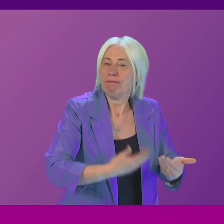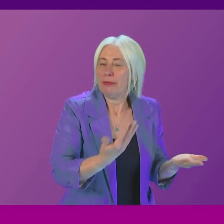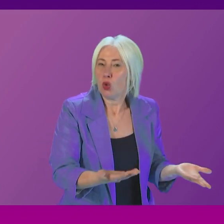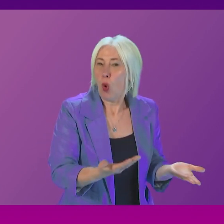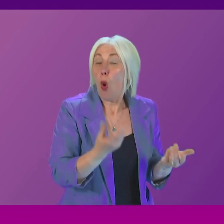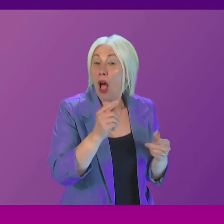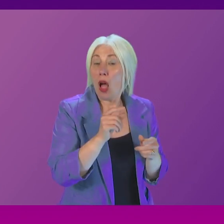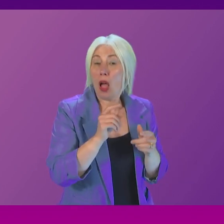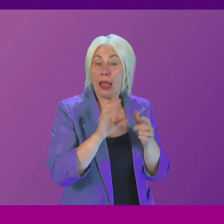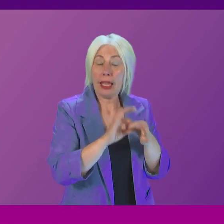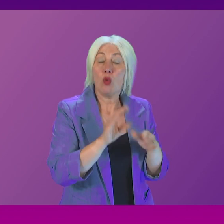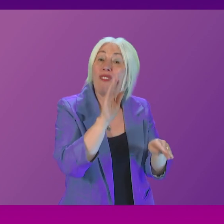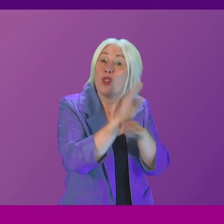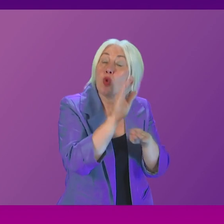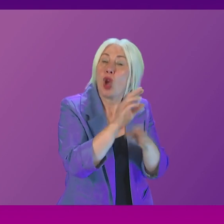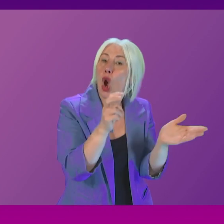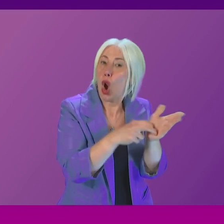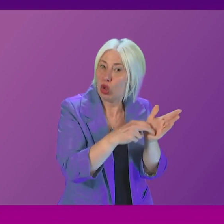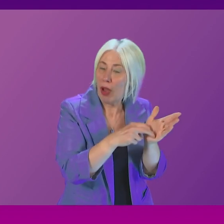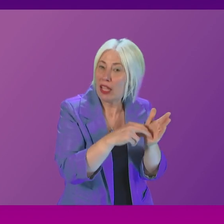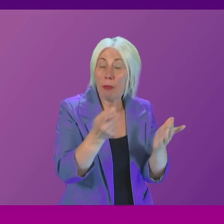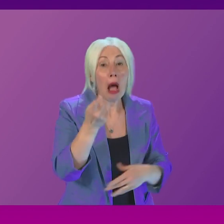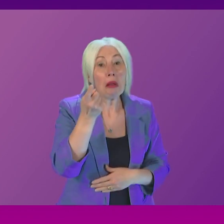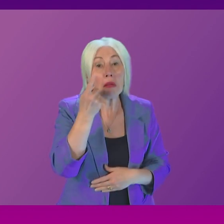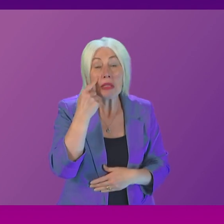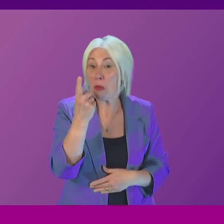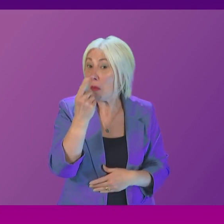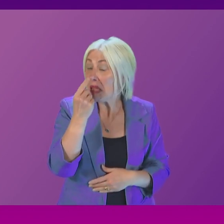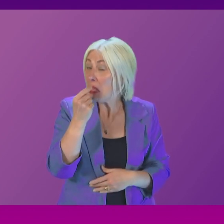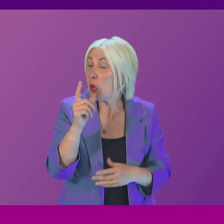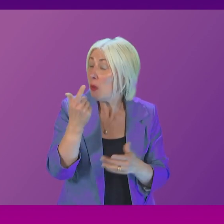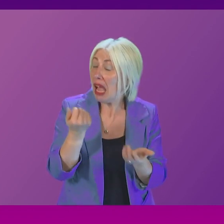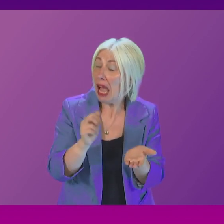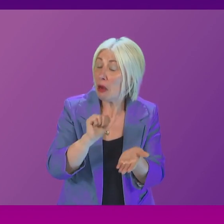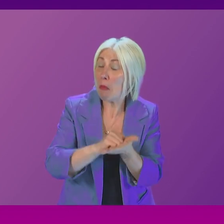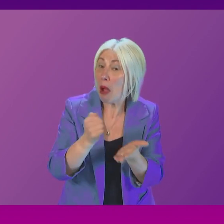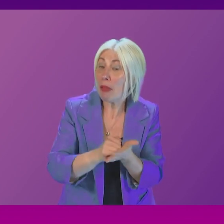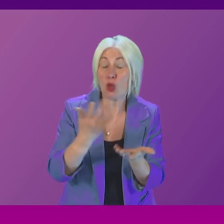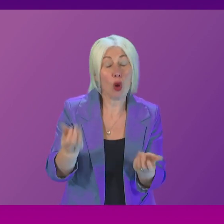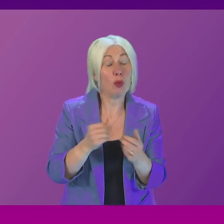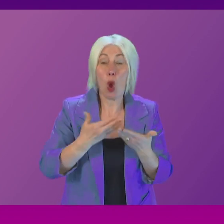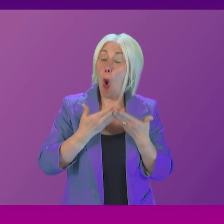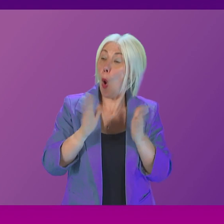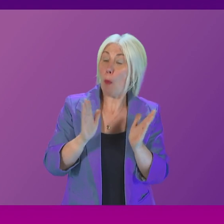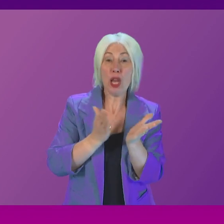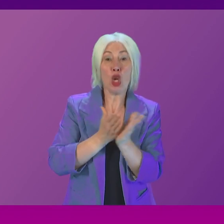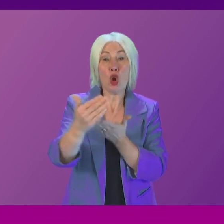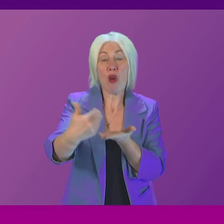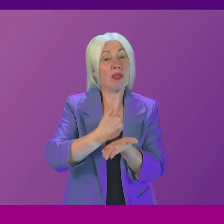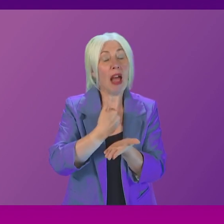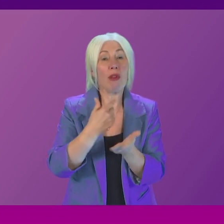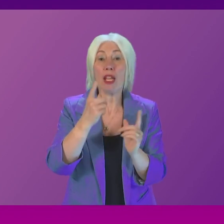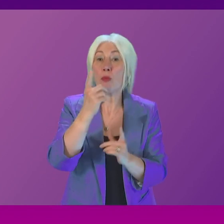a future contract. I'm more than happy to see what can be published to be as open and transparent in that regard as possible.